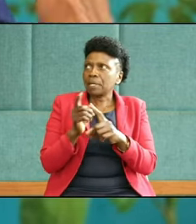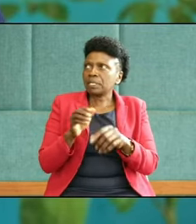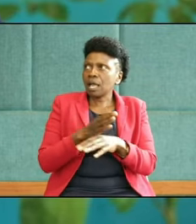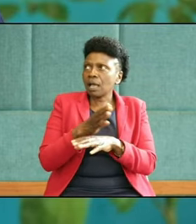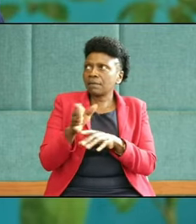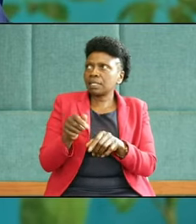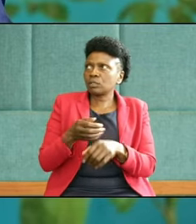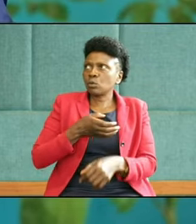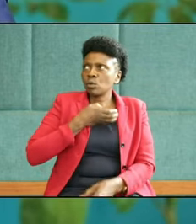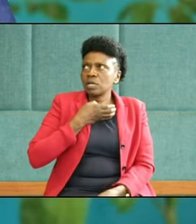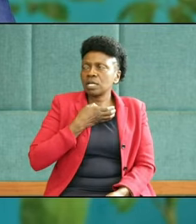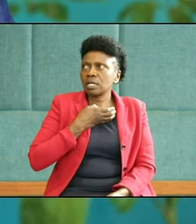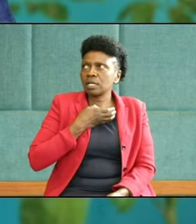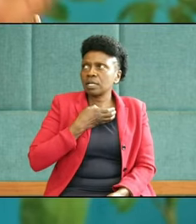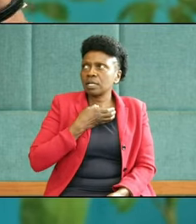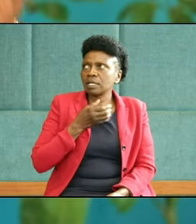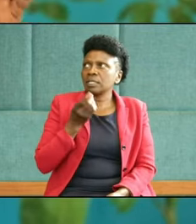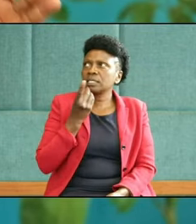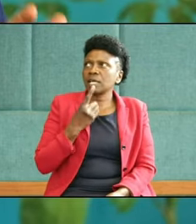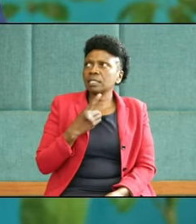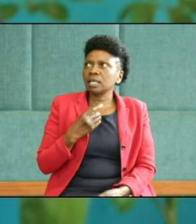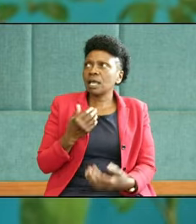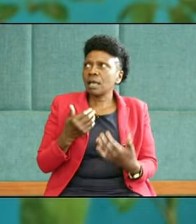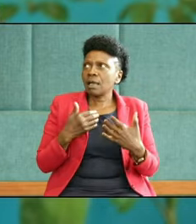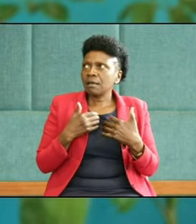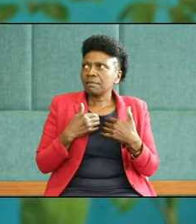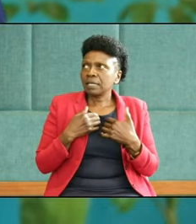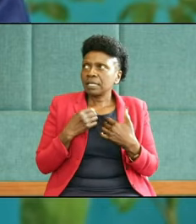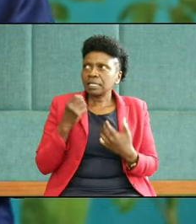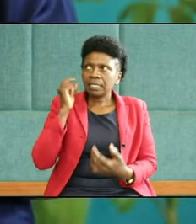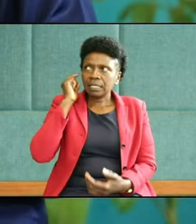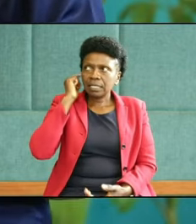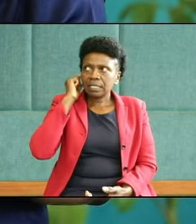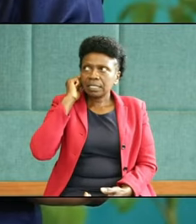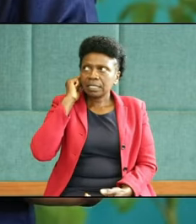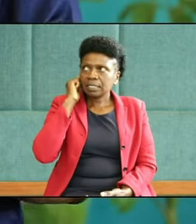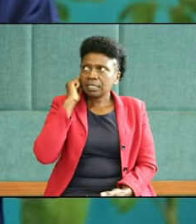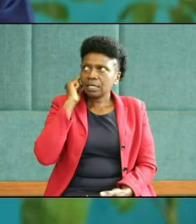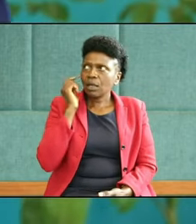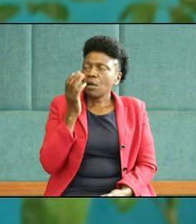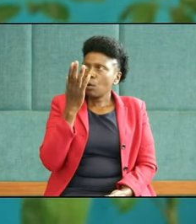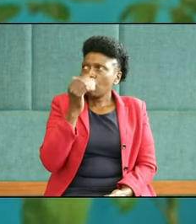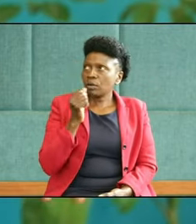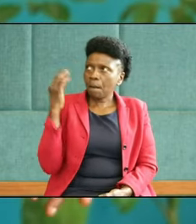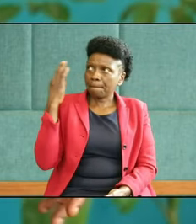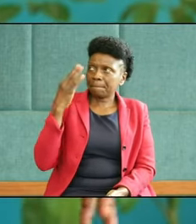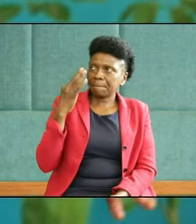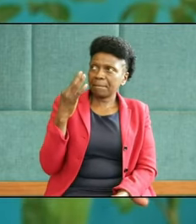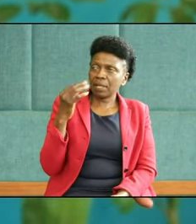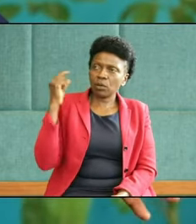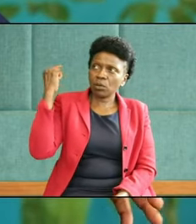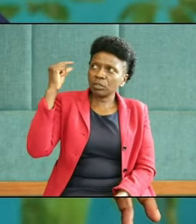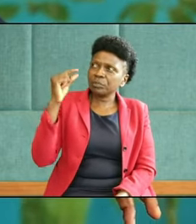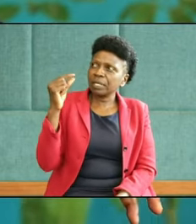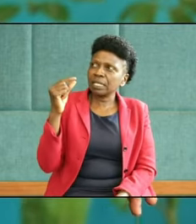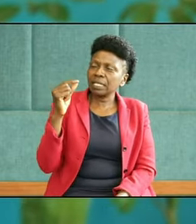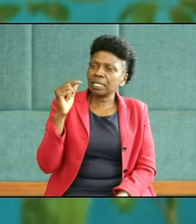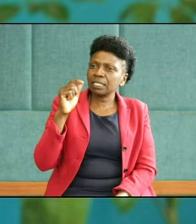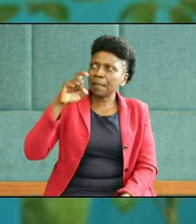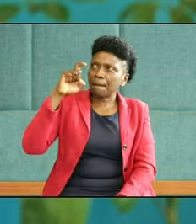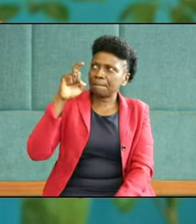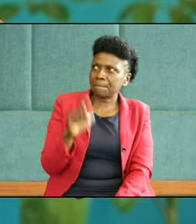heap for themselves teachers having itching ears. Why must we preach the gospel? Preaching is